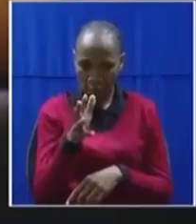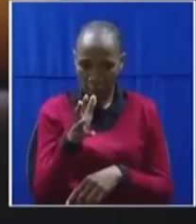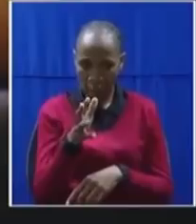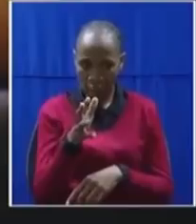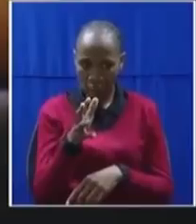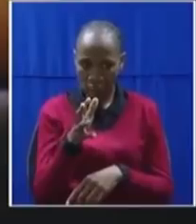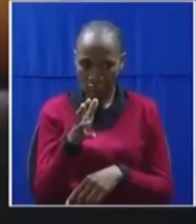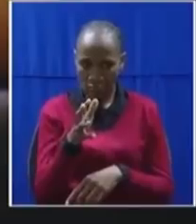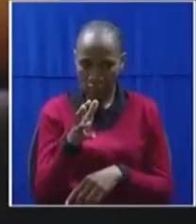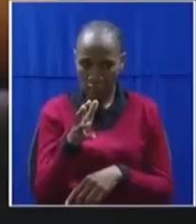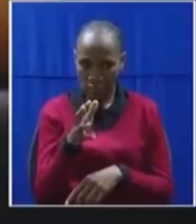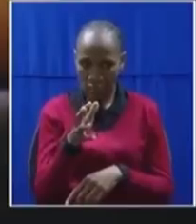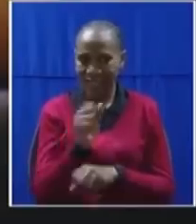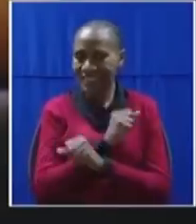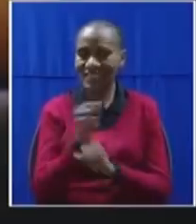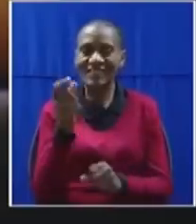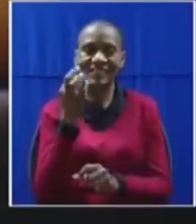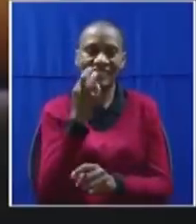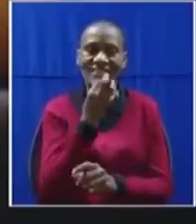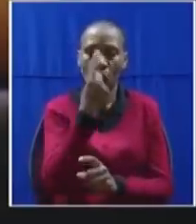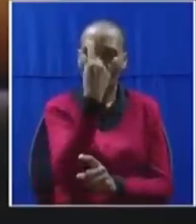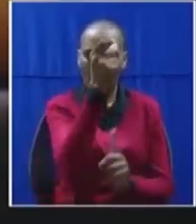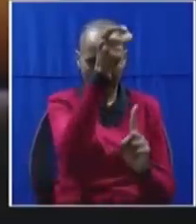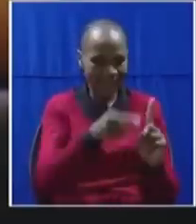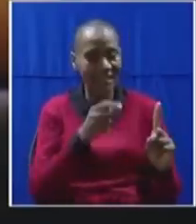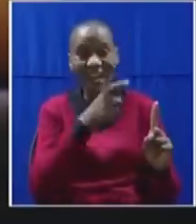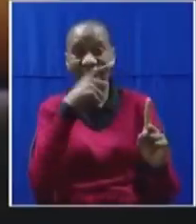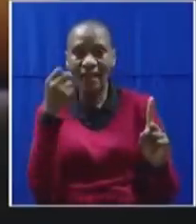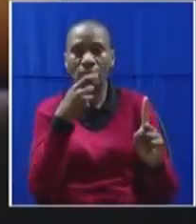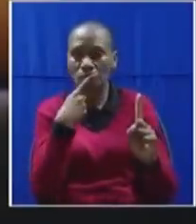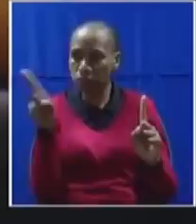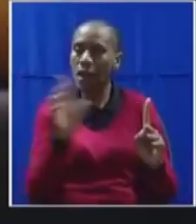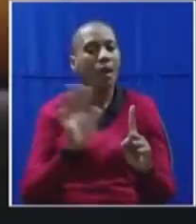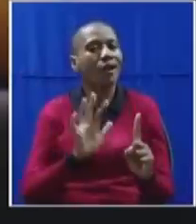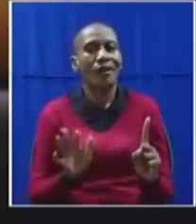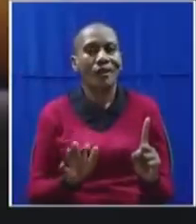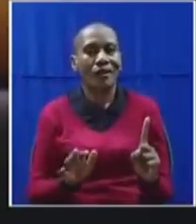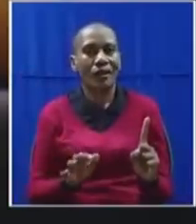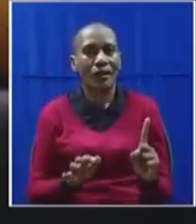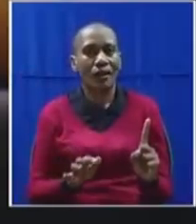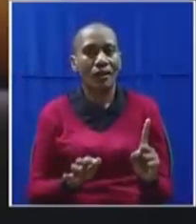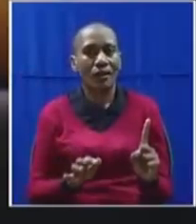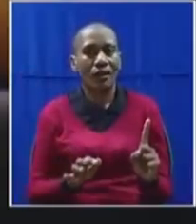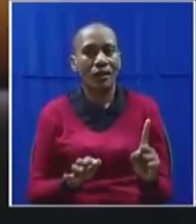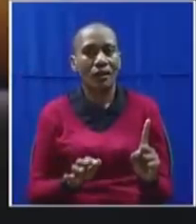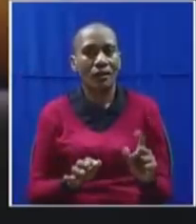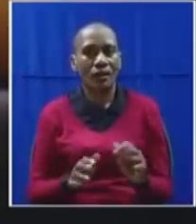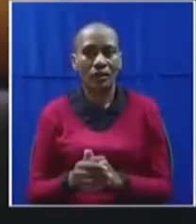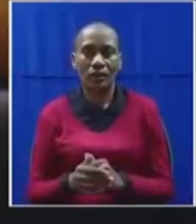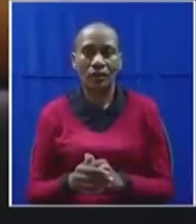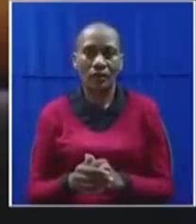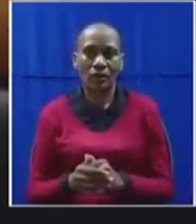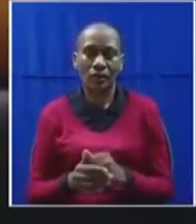ngegama lonto leyo ayibekwa njengokuthi ayikho